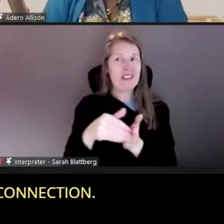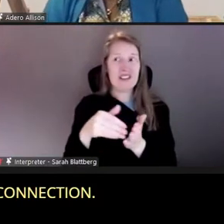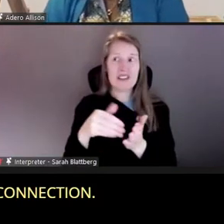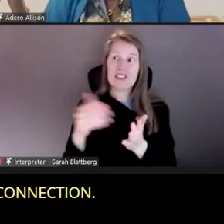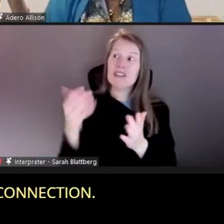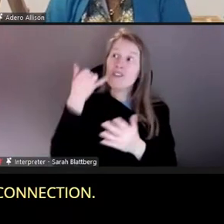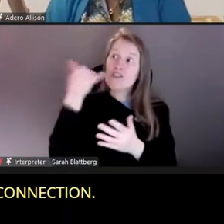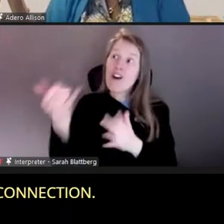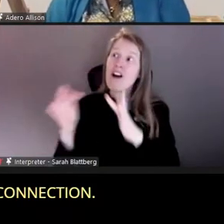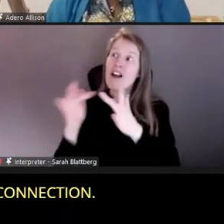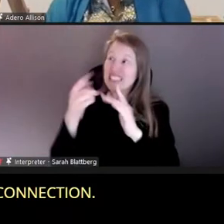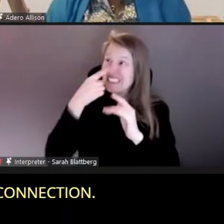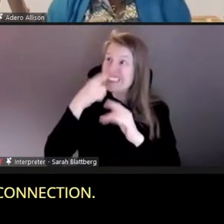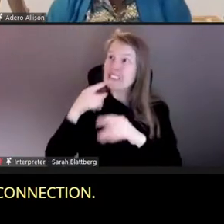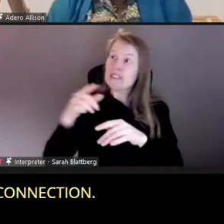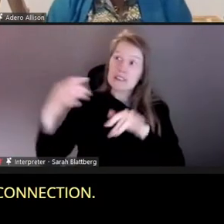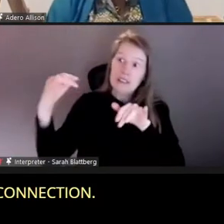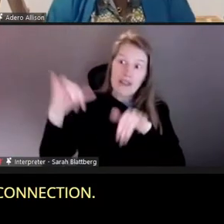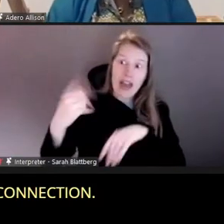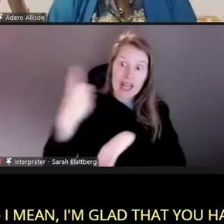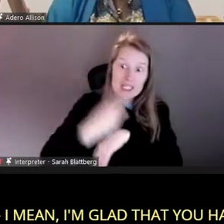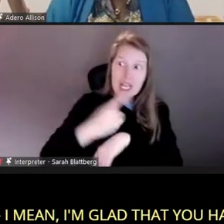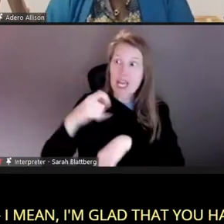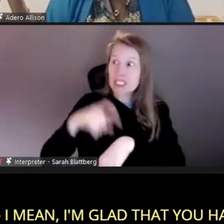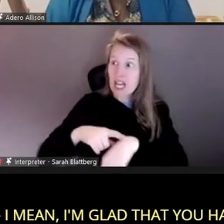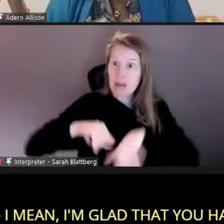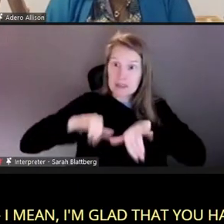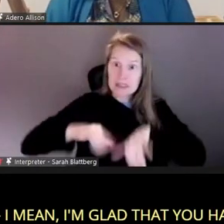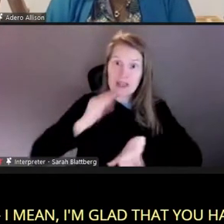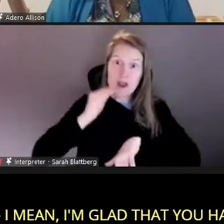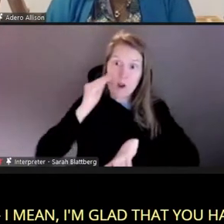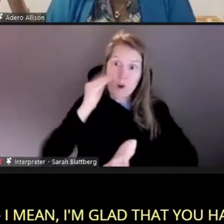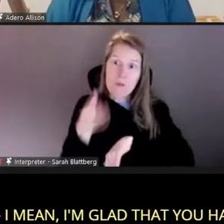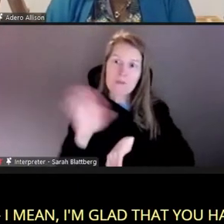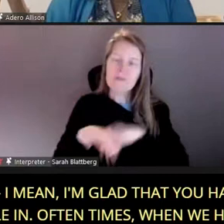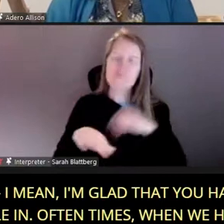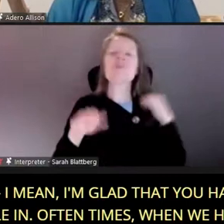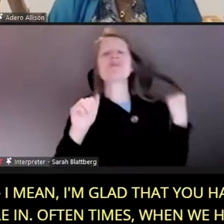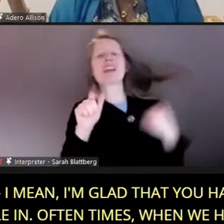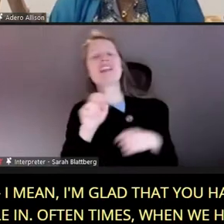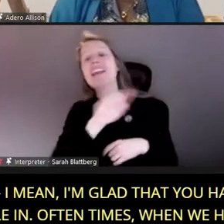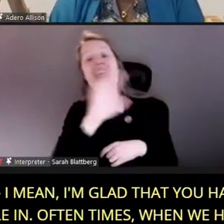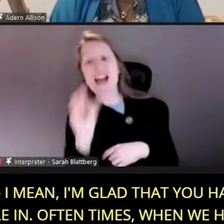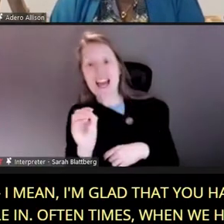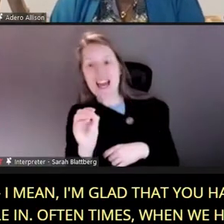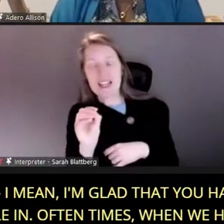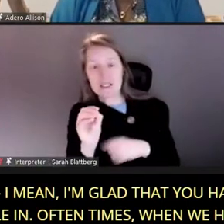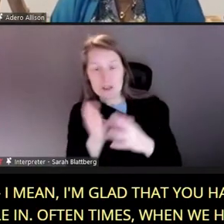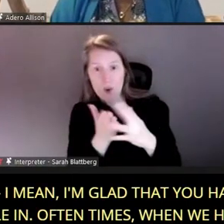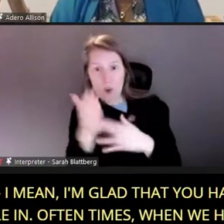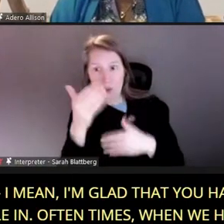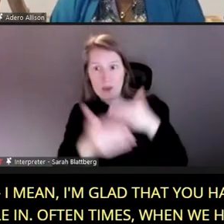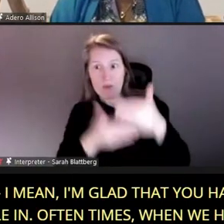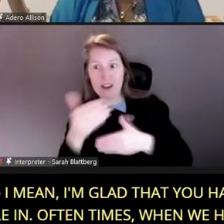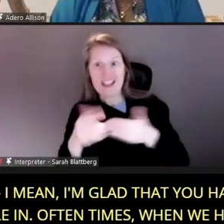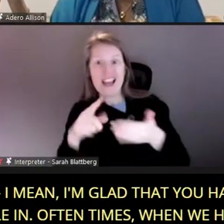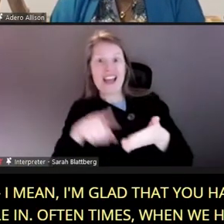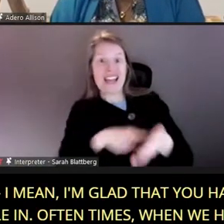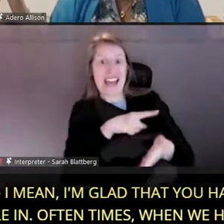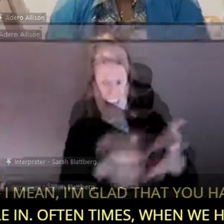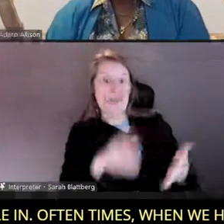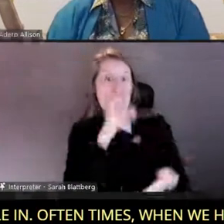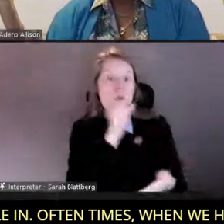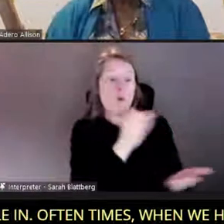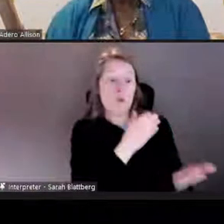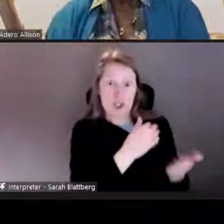you have to commit. You have to commit to that day and that time to be home. You have to kind of go through the process of canceling the last one. You